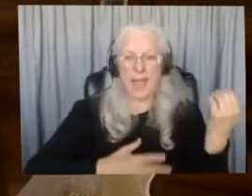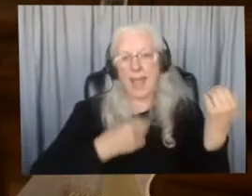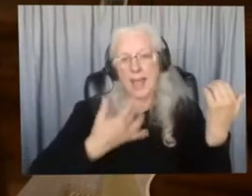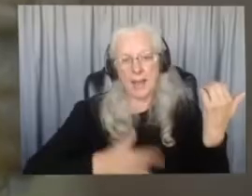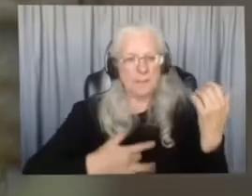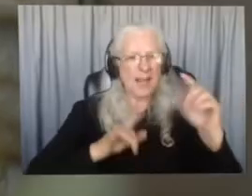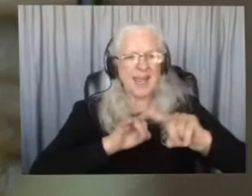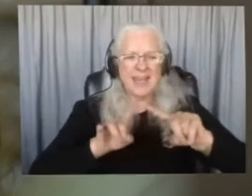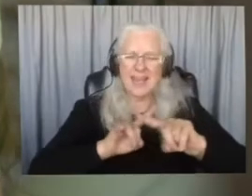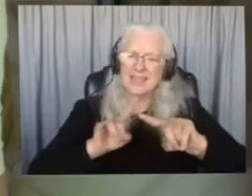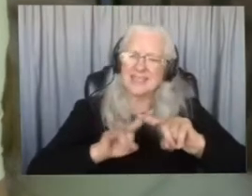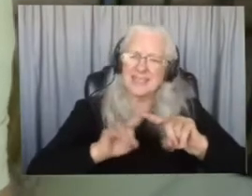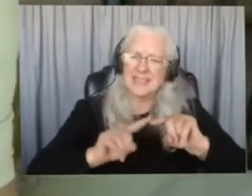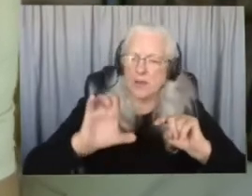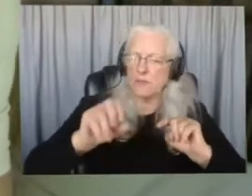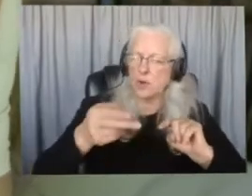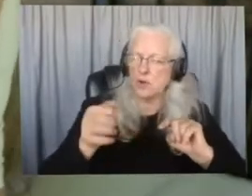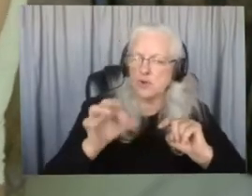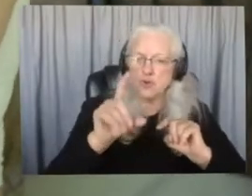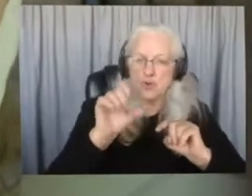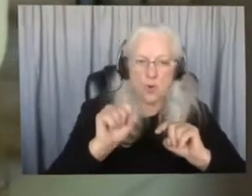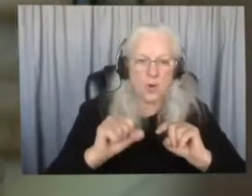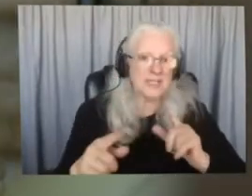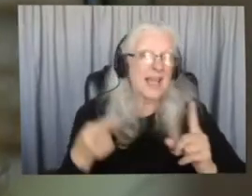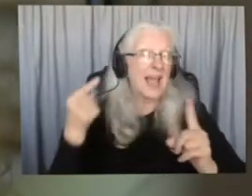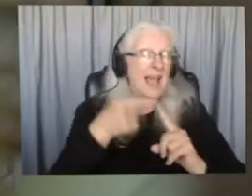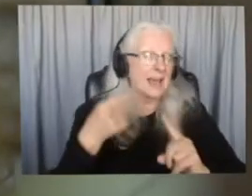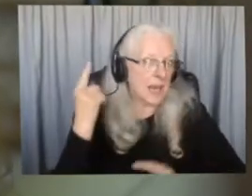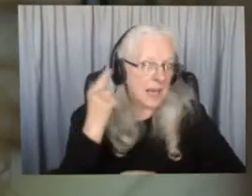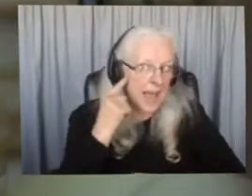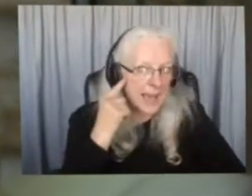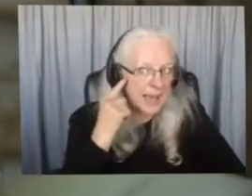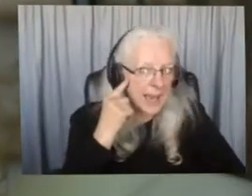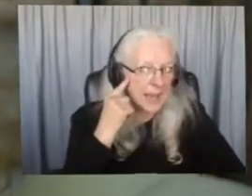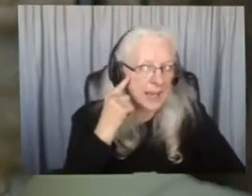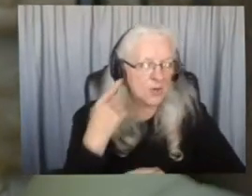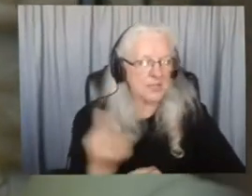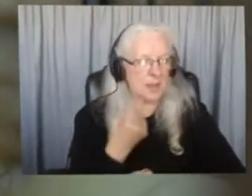until I hear something that makes me feel something or I get a spark of inspiration.